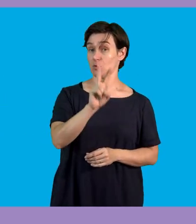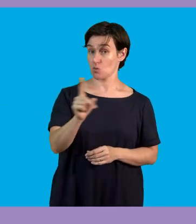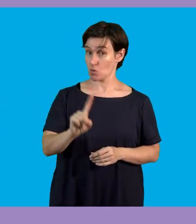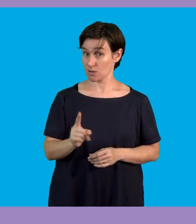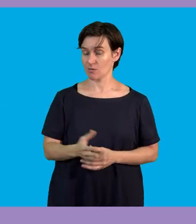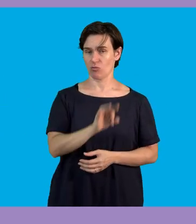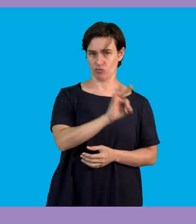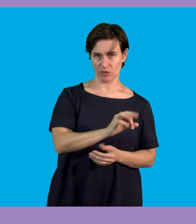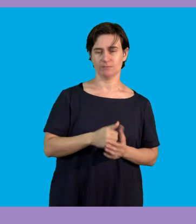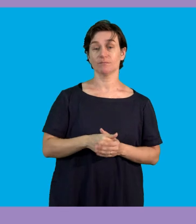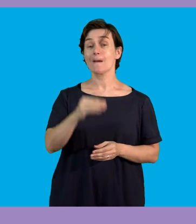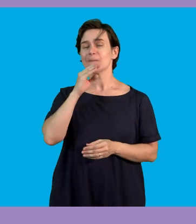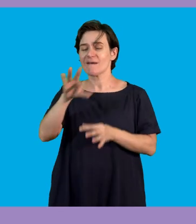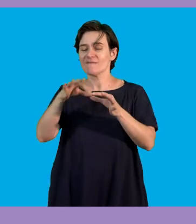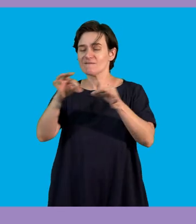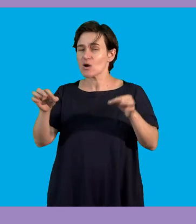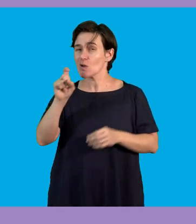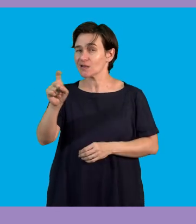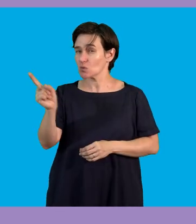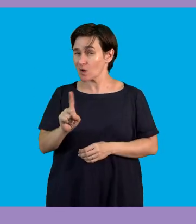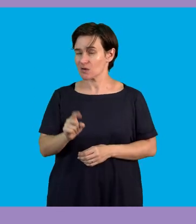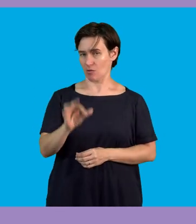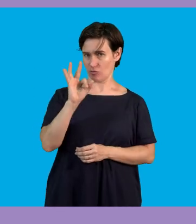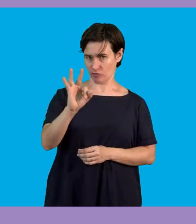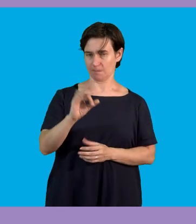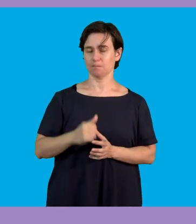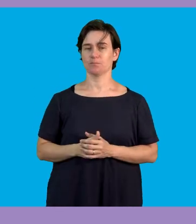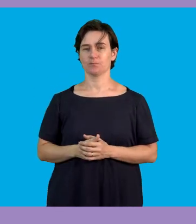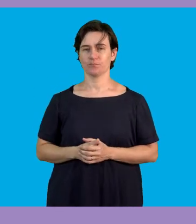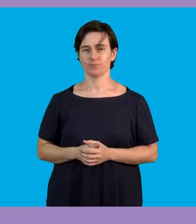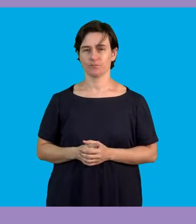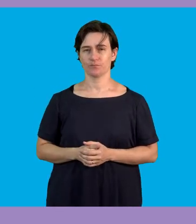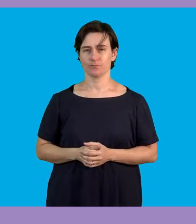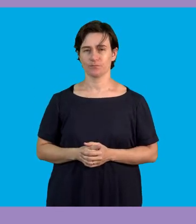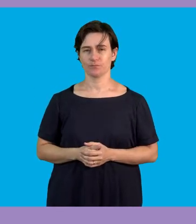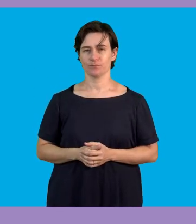by 2 is 3. So our value of x is 3.